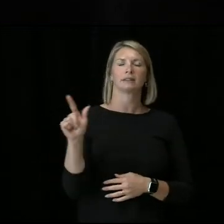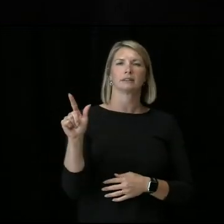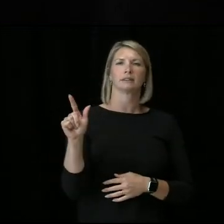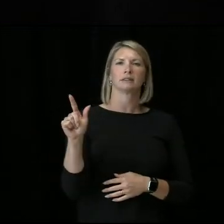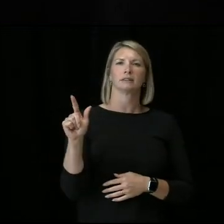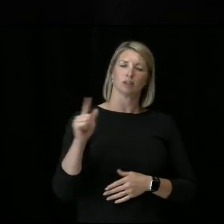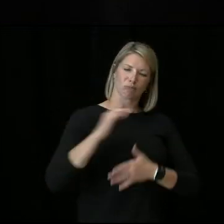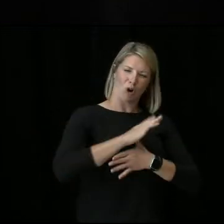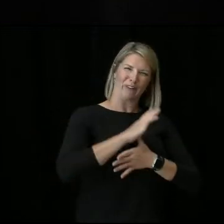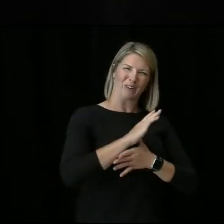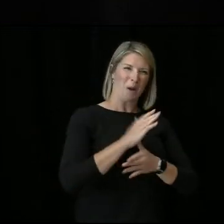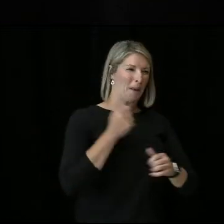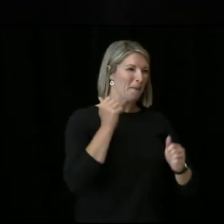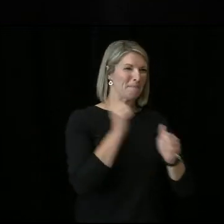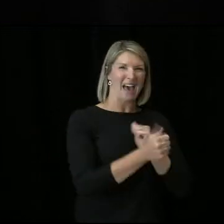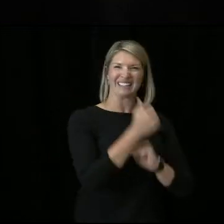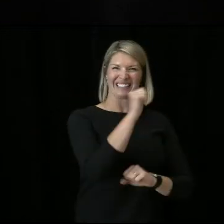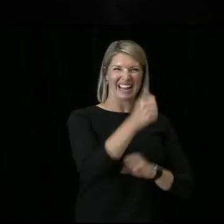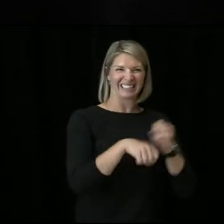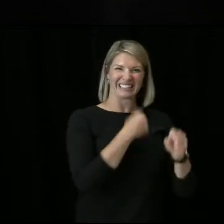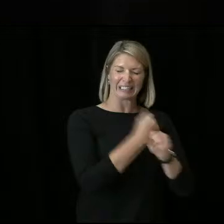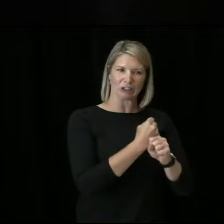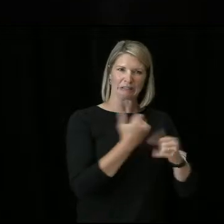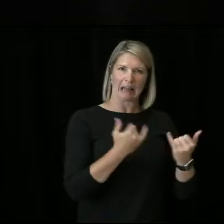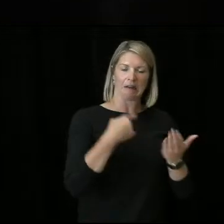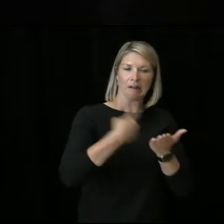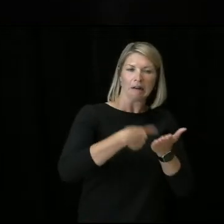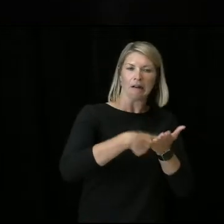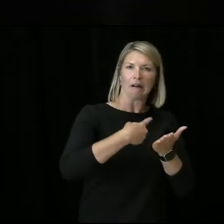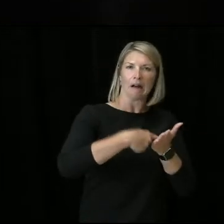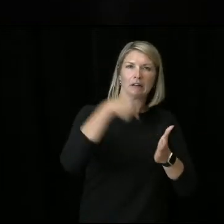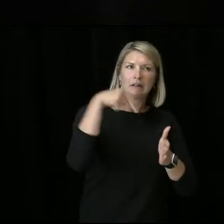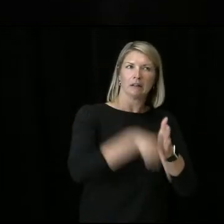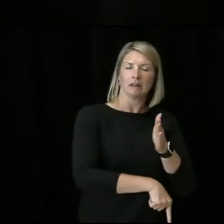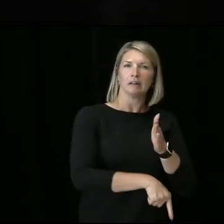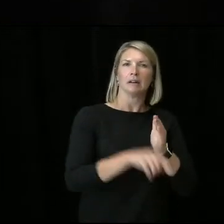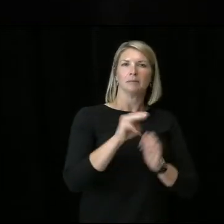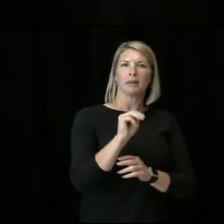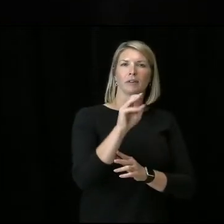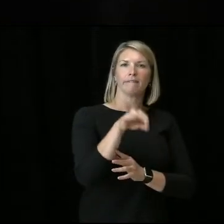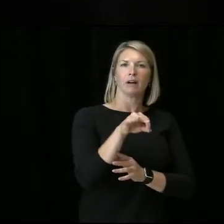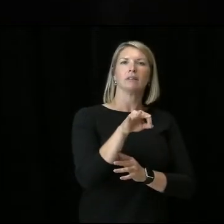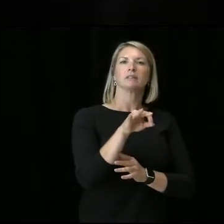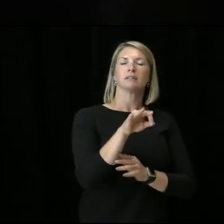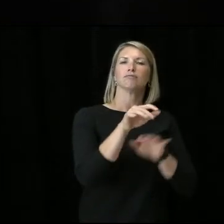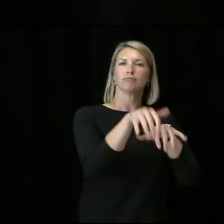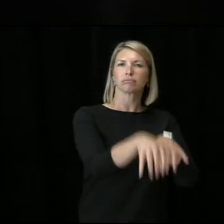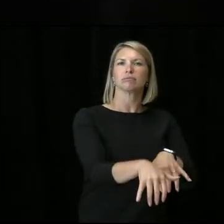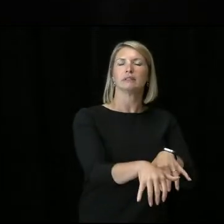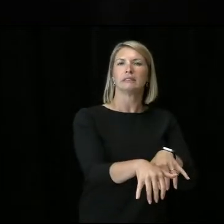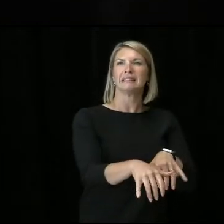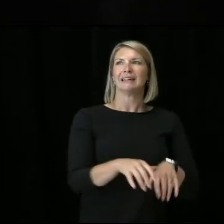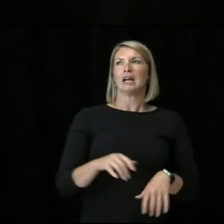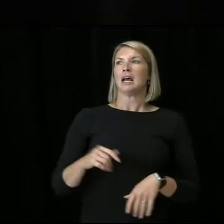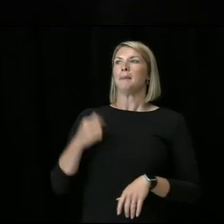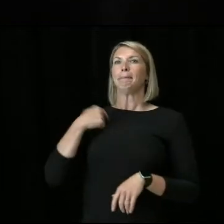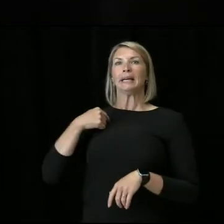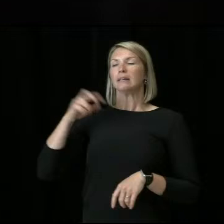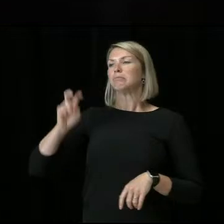decade. Everywhere I've gone across this beautiful province, it is the pervasive